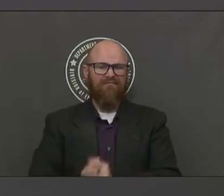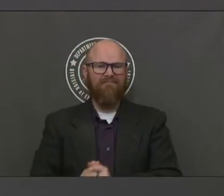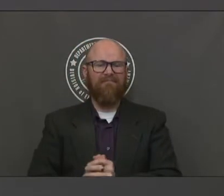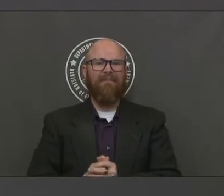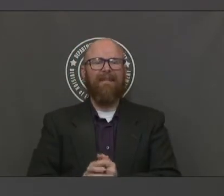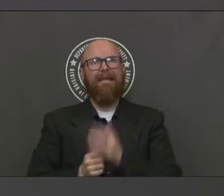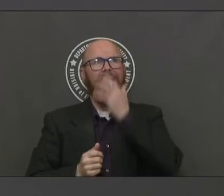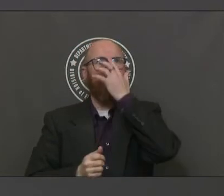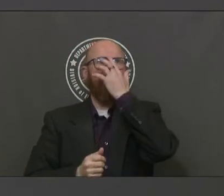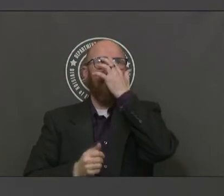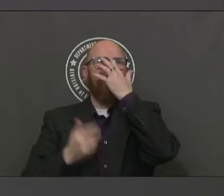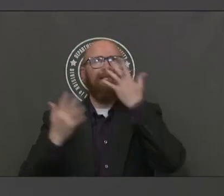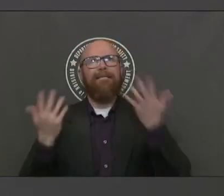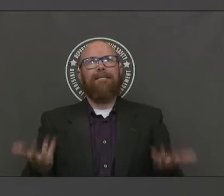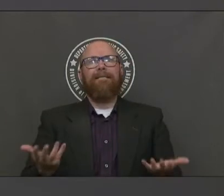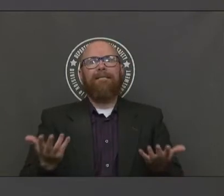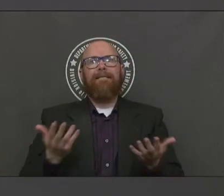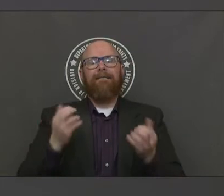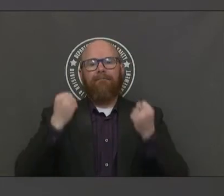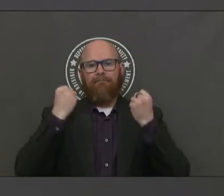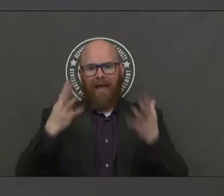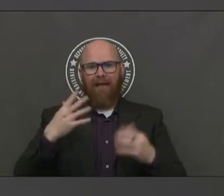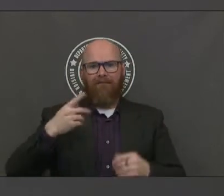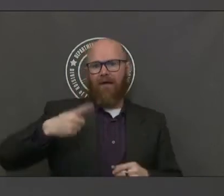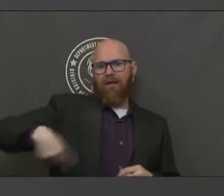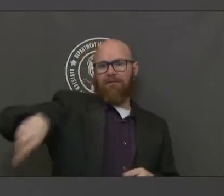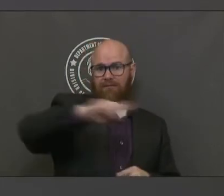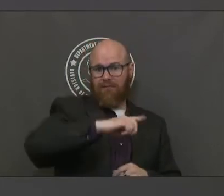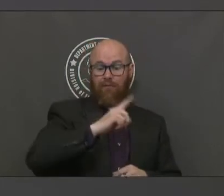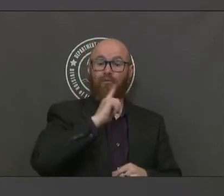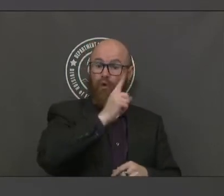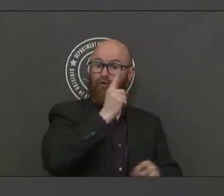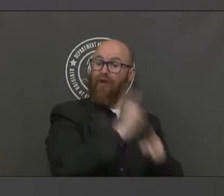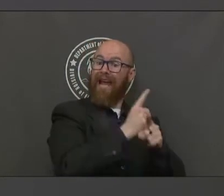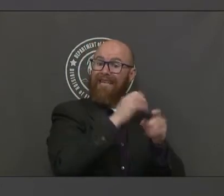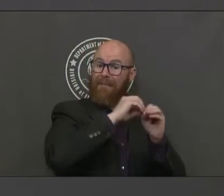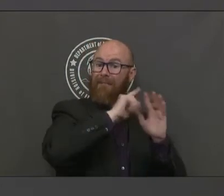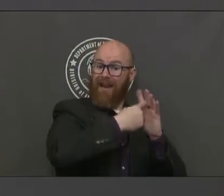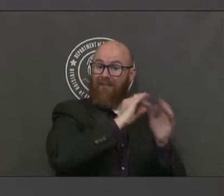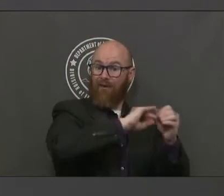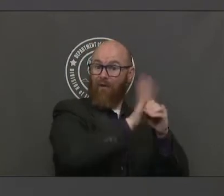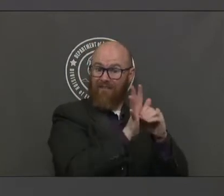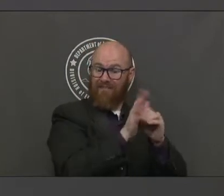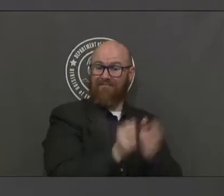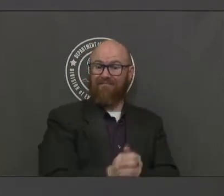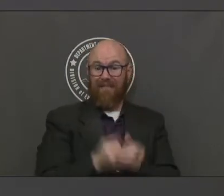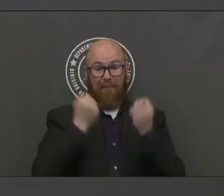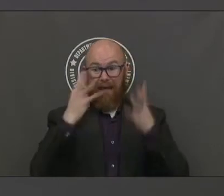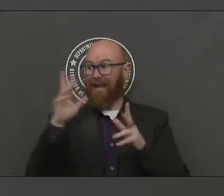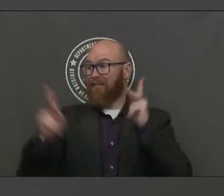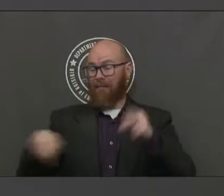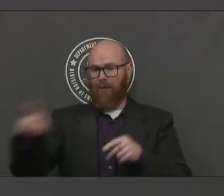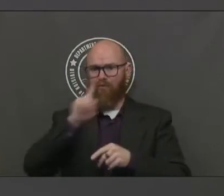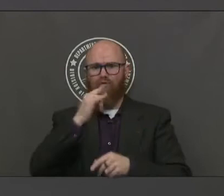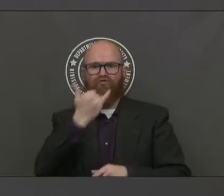Many of us have been right on issues in this pandemic, and many of us have been wrong at different times.